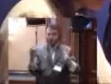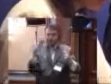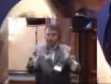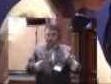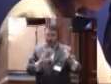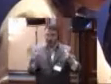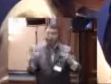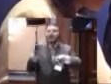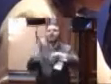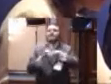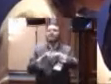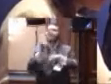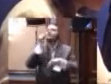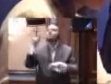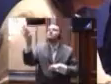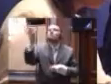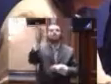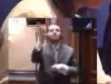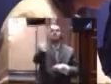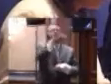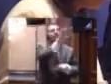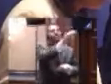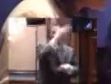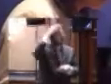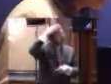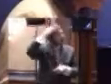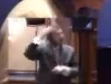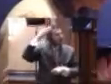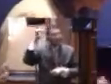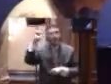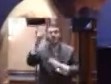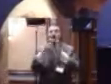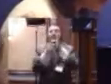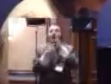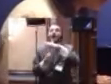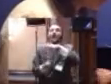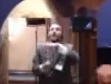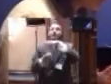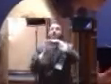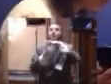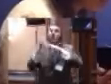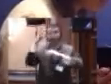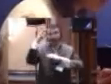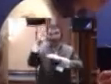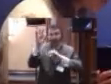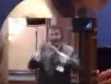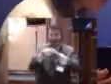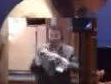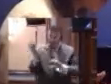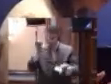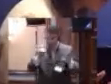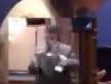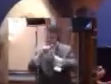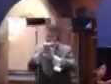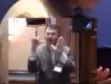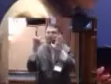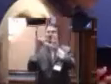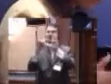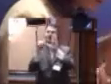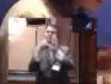a document on the criteria that would be applied when considering issues for inclusion in the